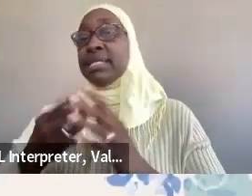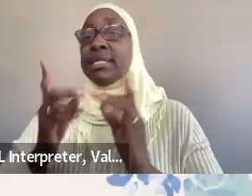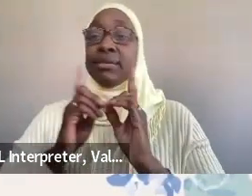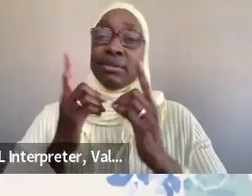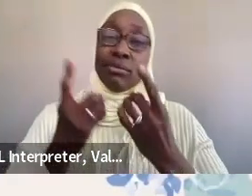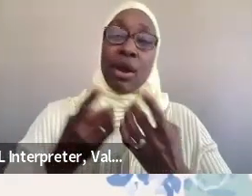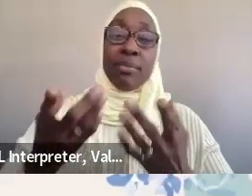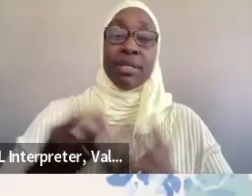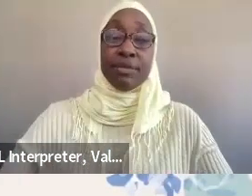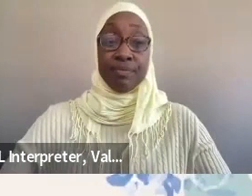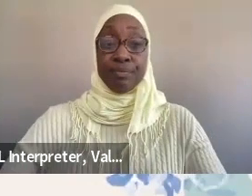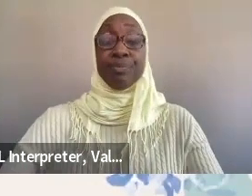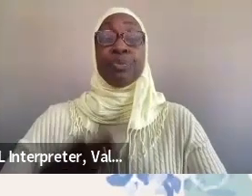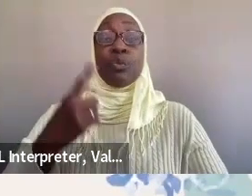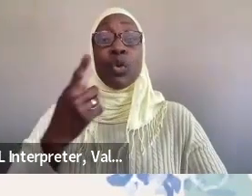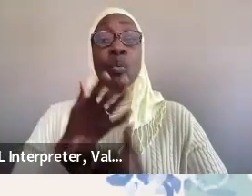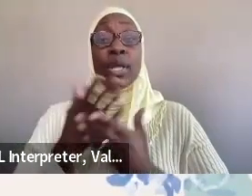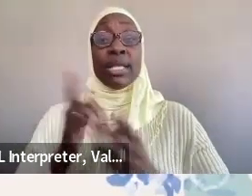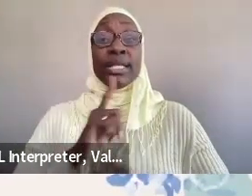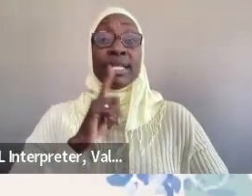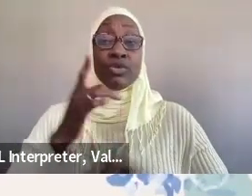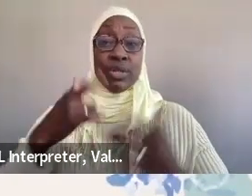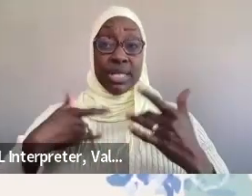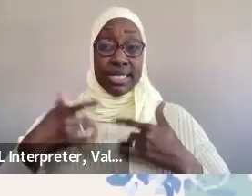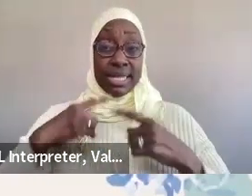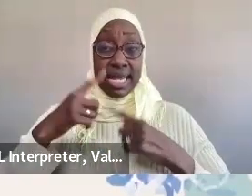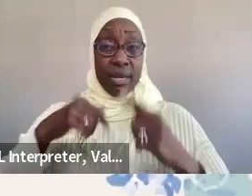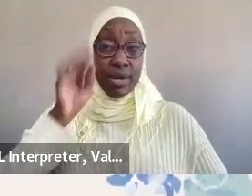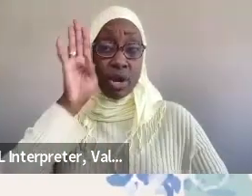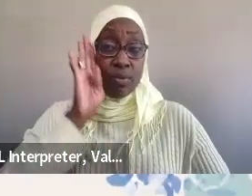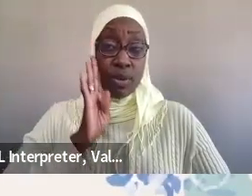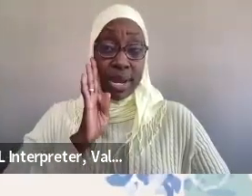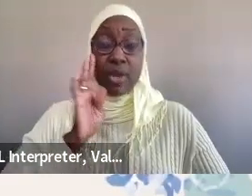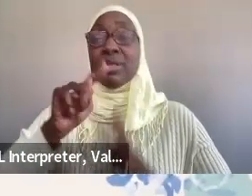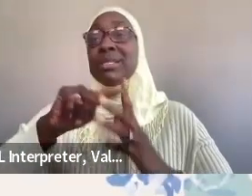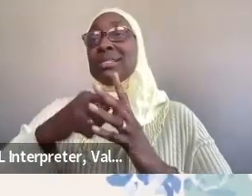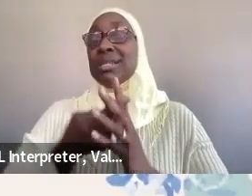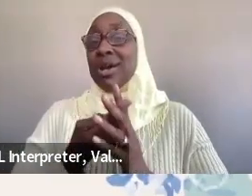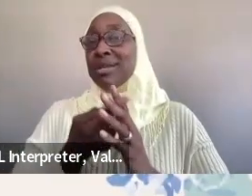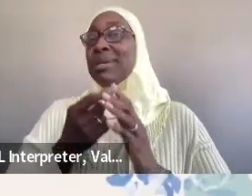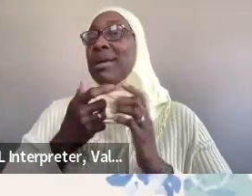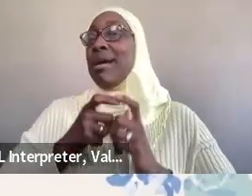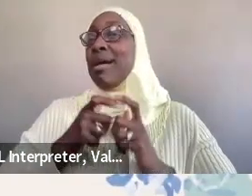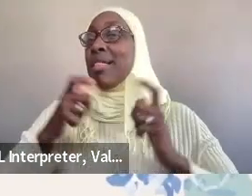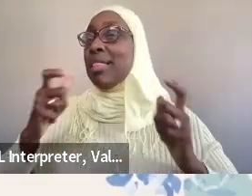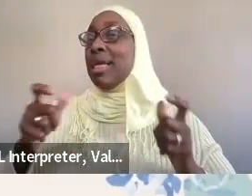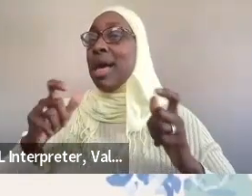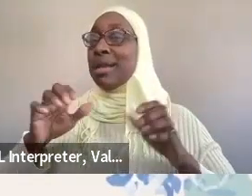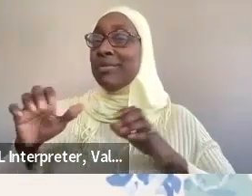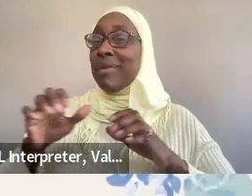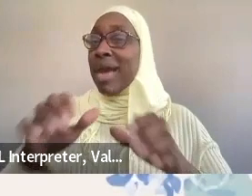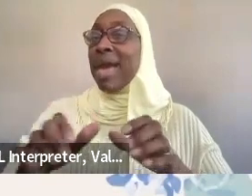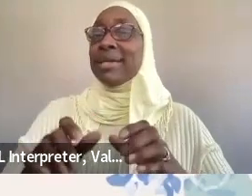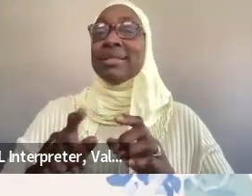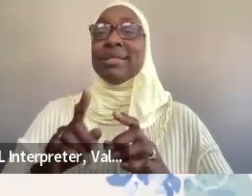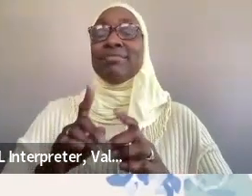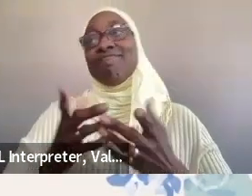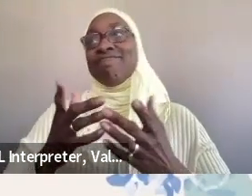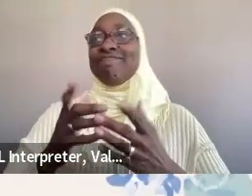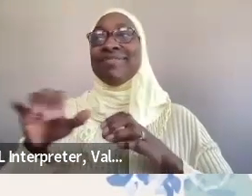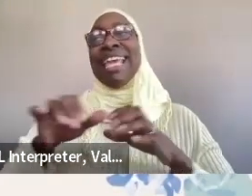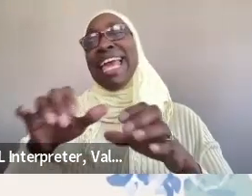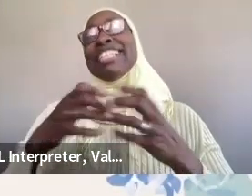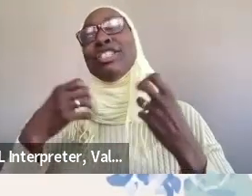exciting about Brown is there is starting to be a lot of action and conversation. Well, action is a strong word. There's been a